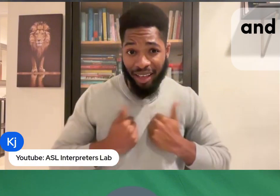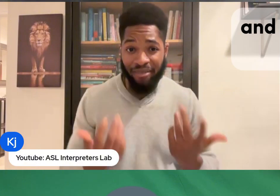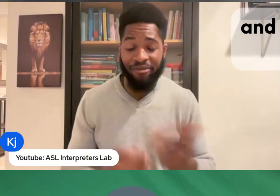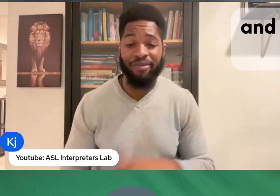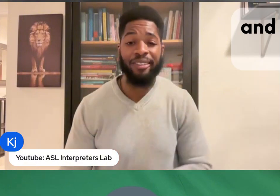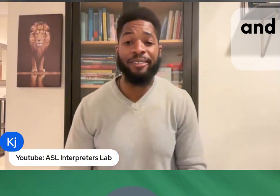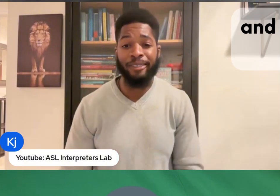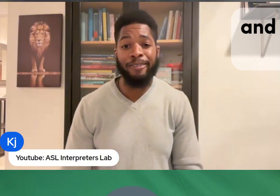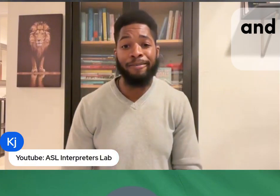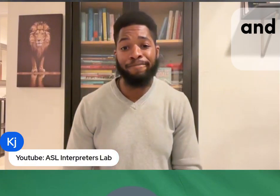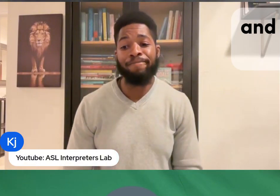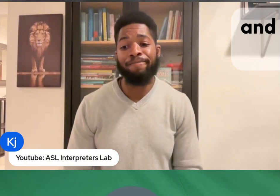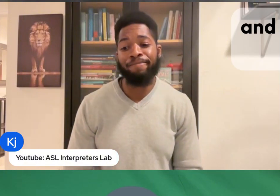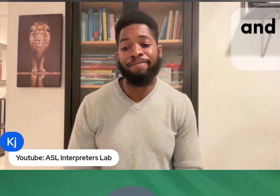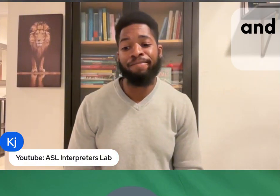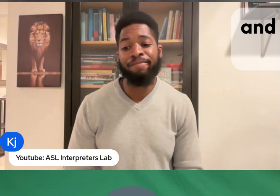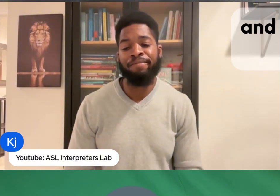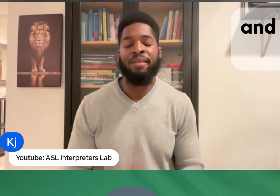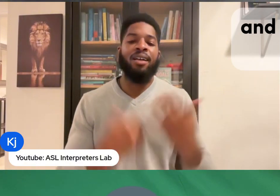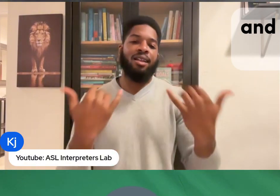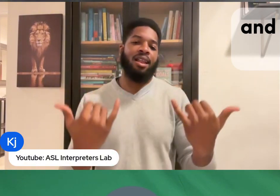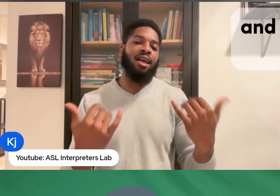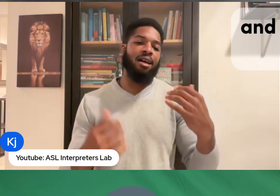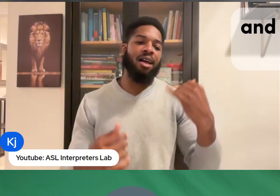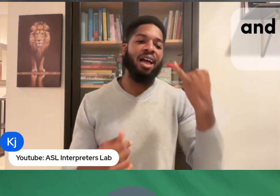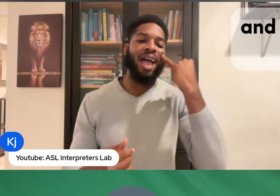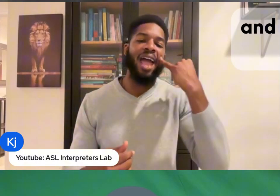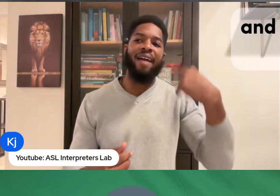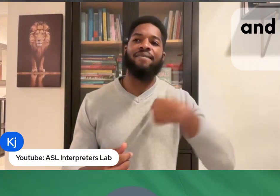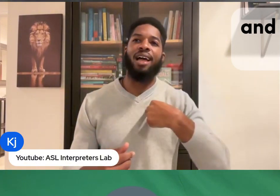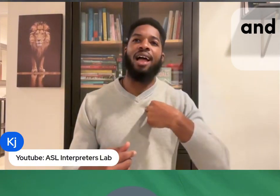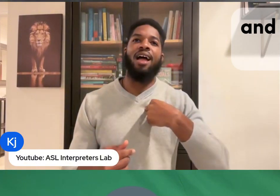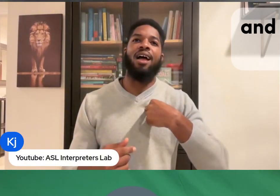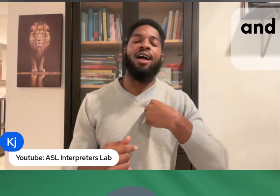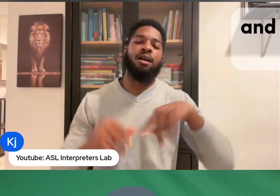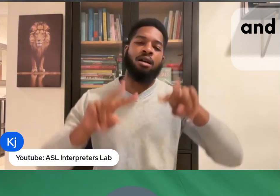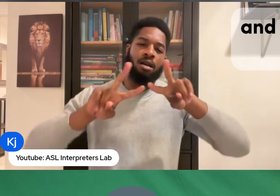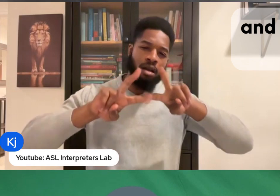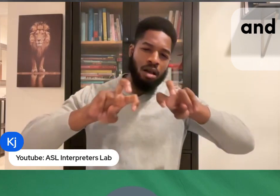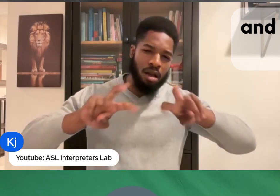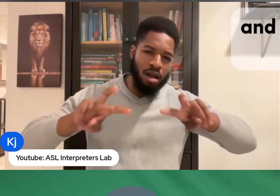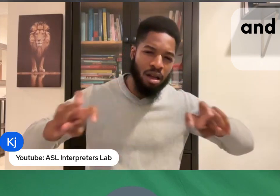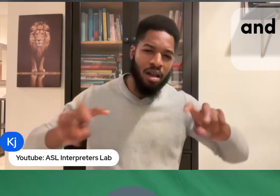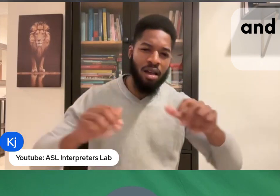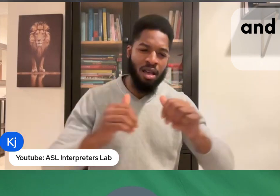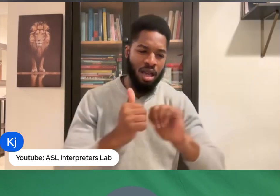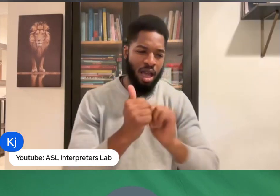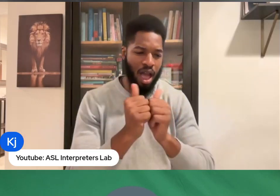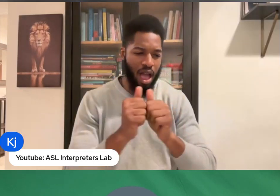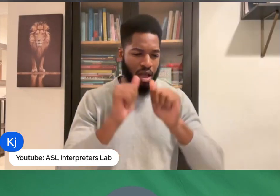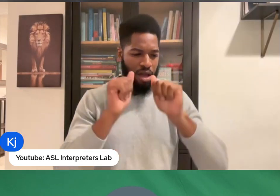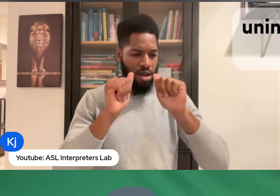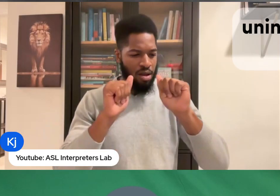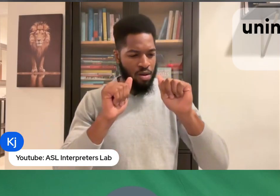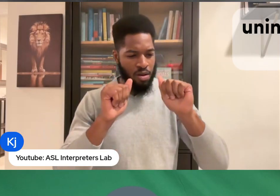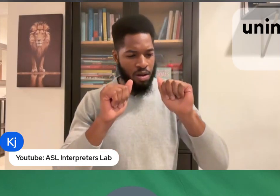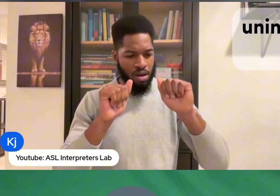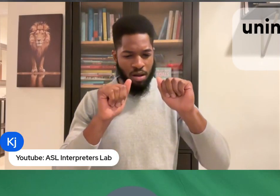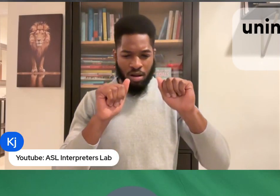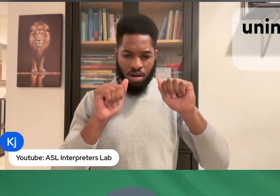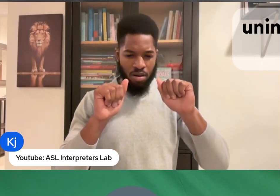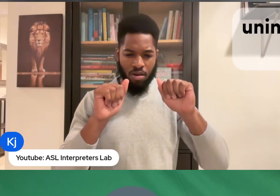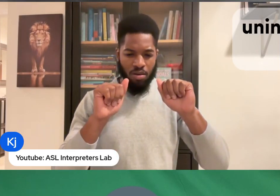again, if I extrapolate what can be done,